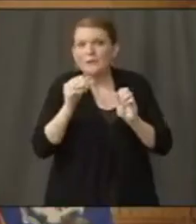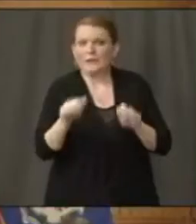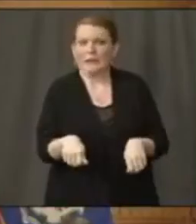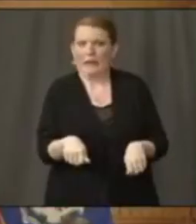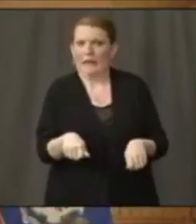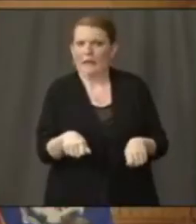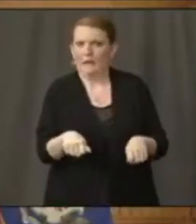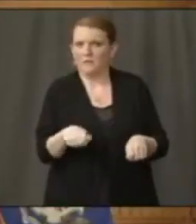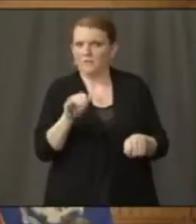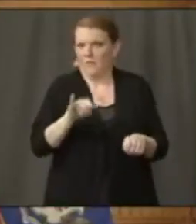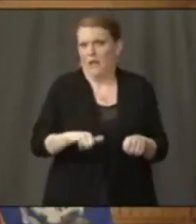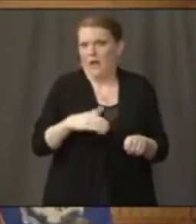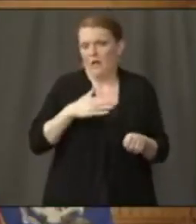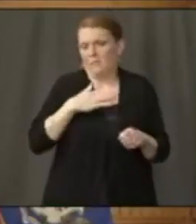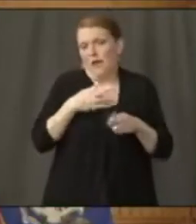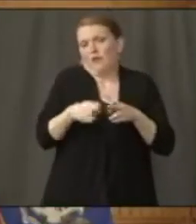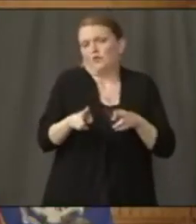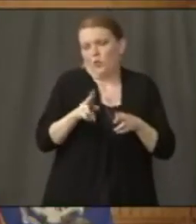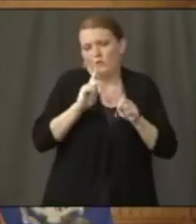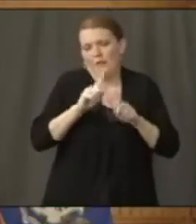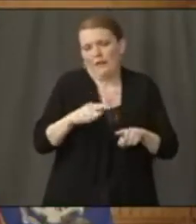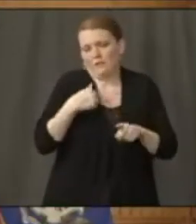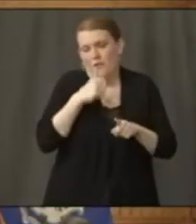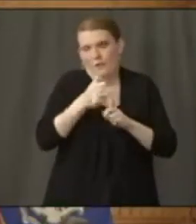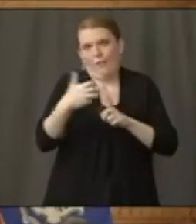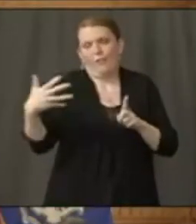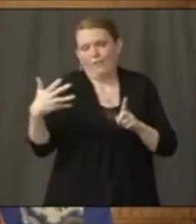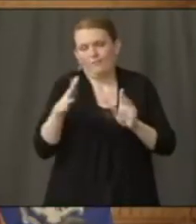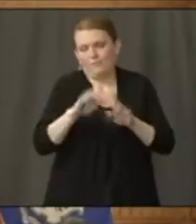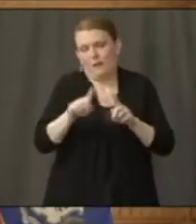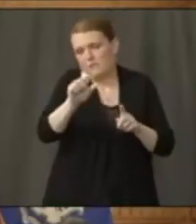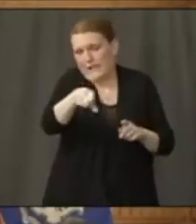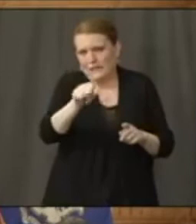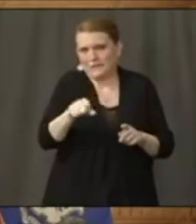Okay, thank you very much. The Day of New London.